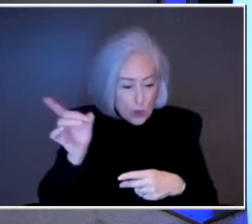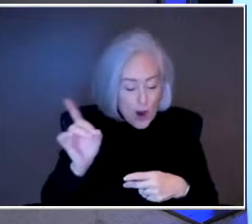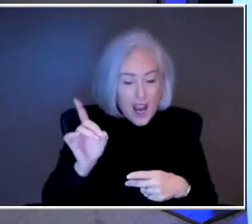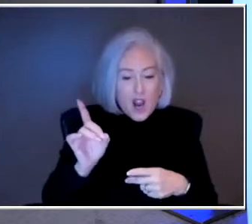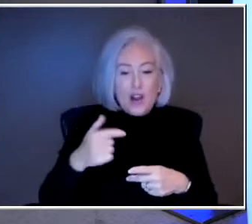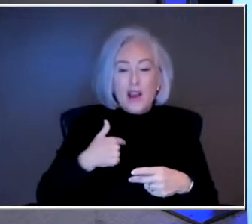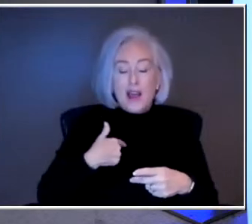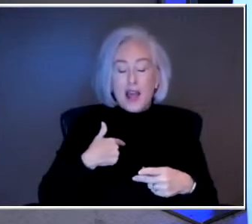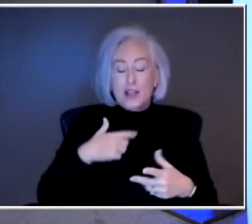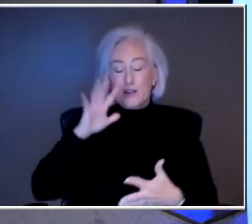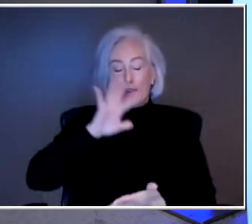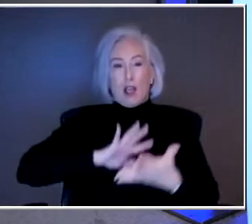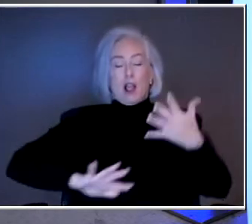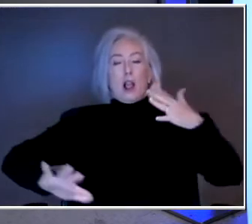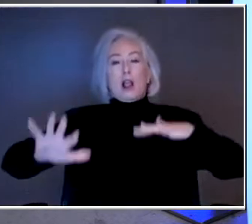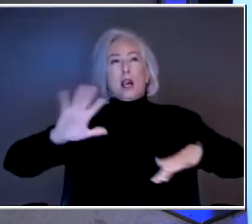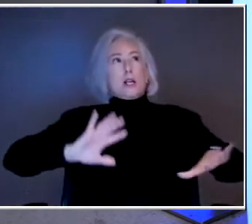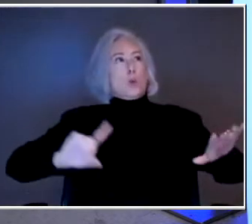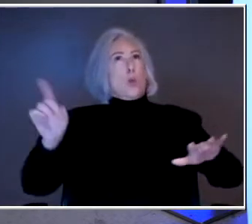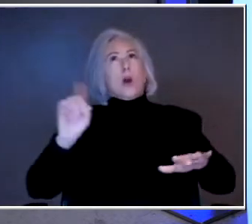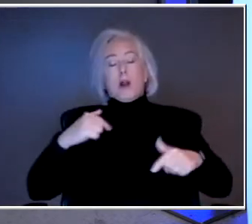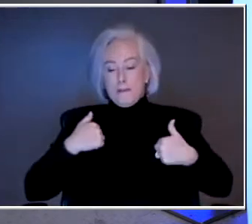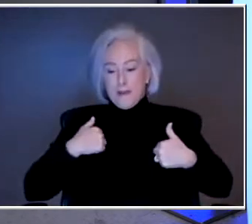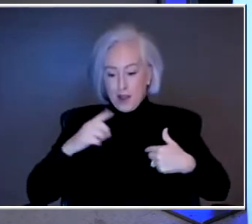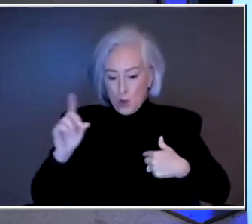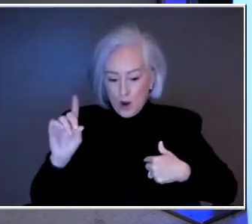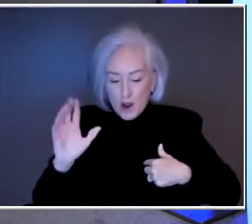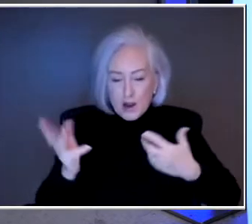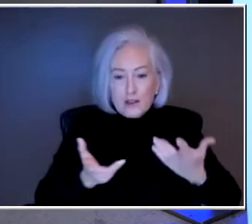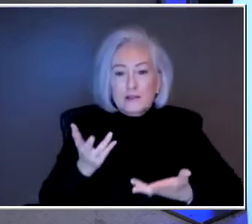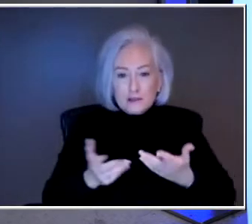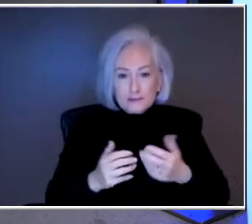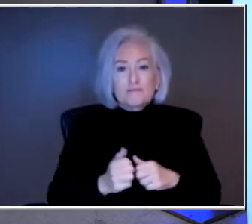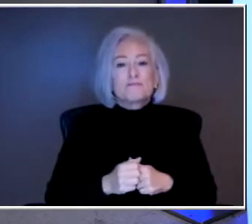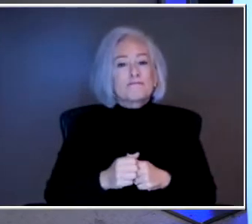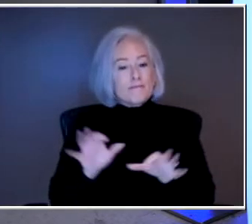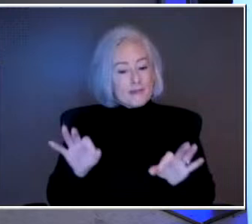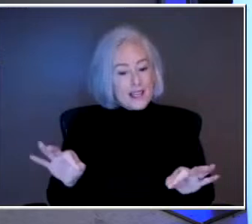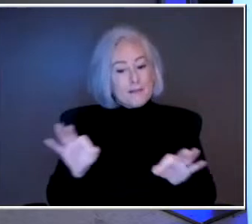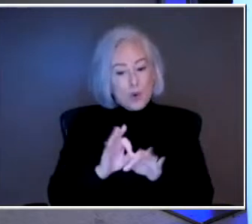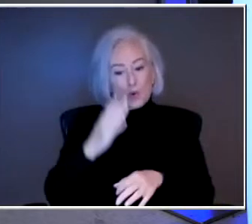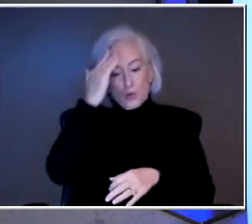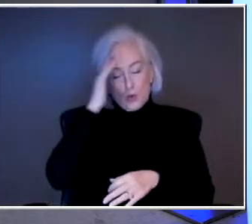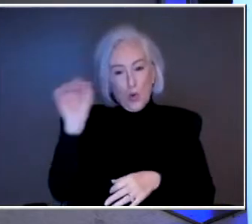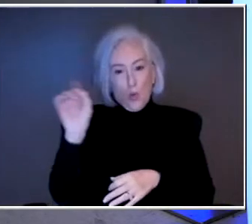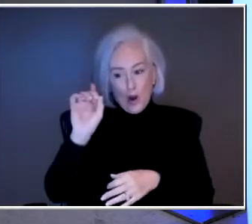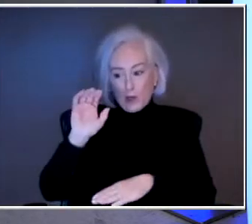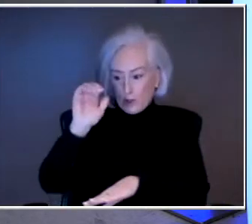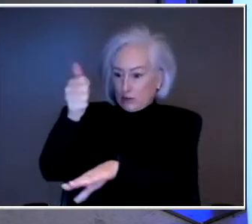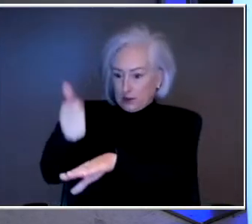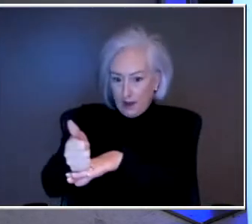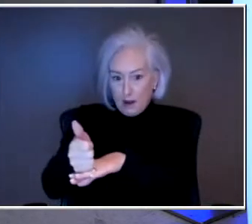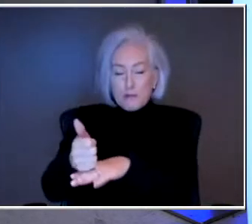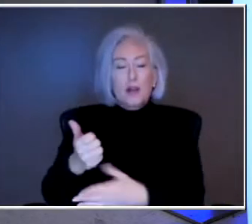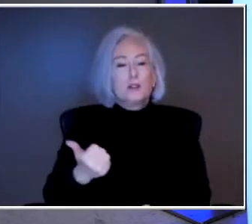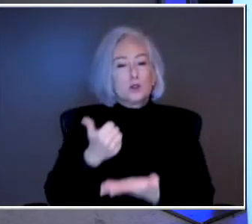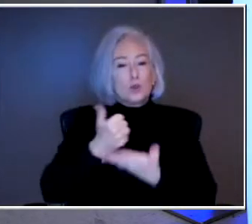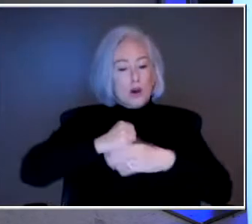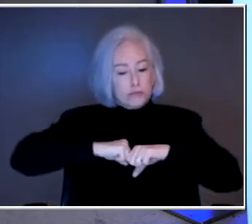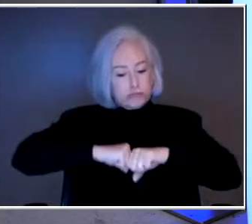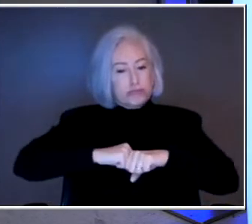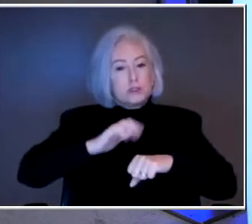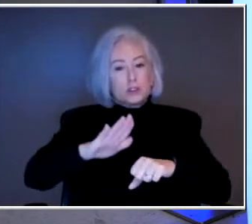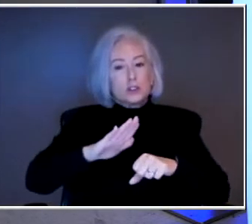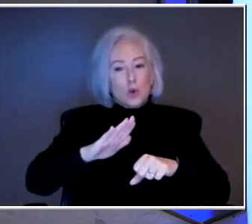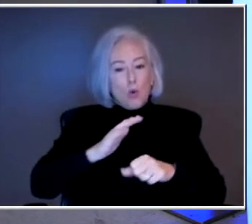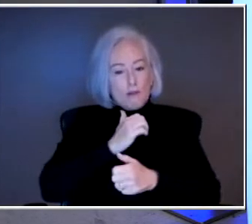were to happen, that you're there, you know exactly what you're doing, you know where they're at, you can protect your loved ones. Yeah. It gives you that advantage in a really scary situation.